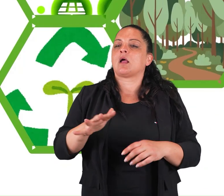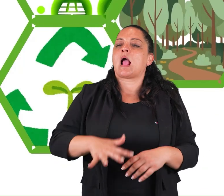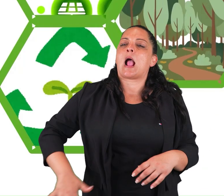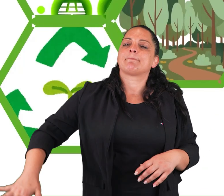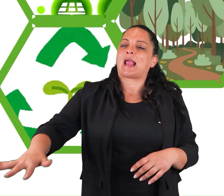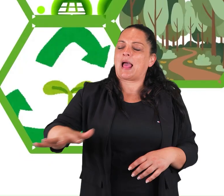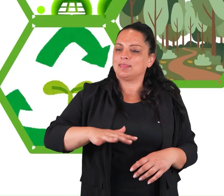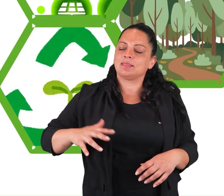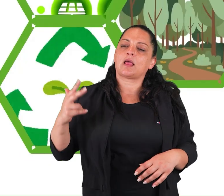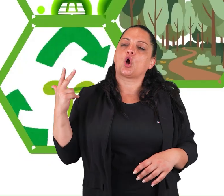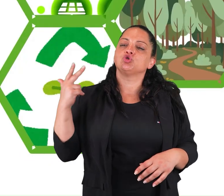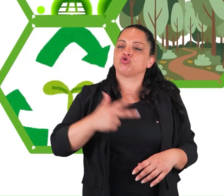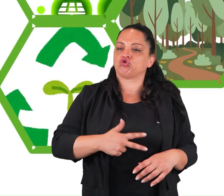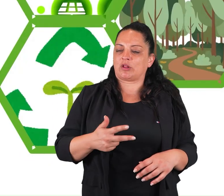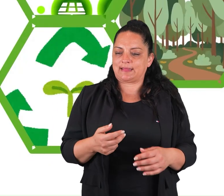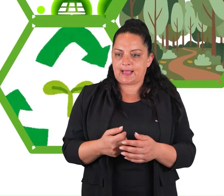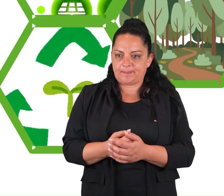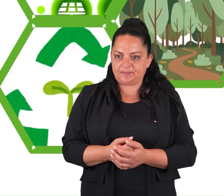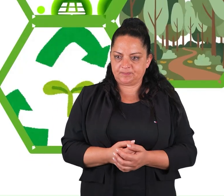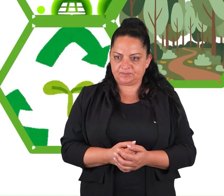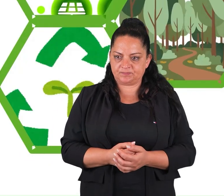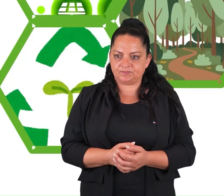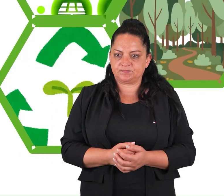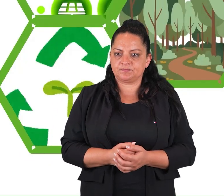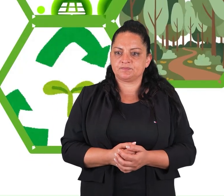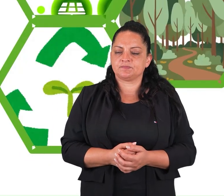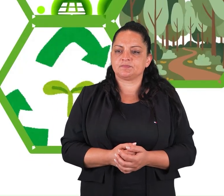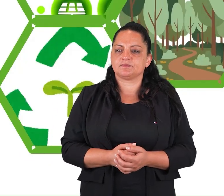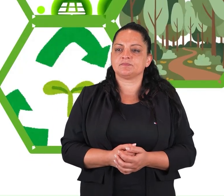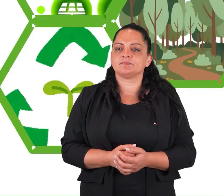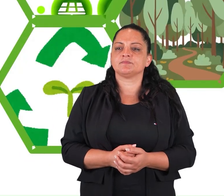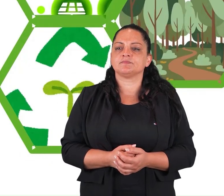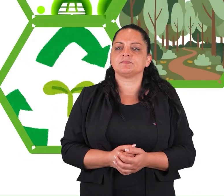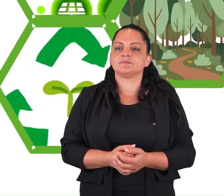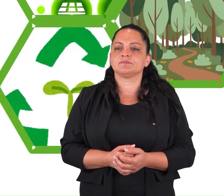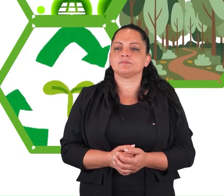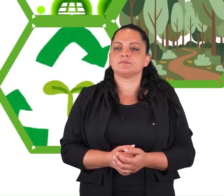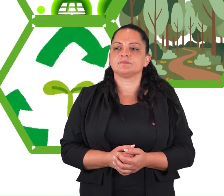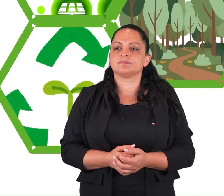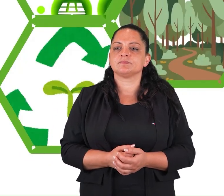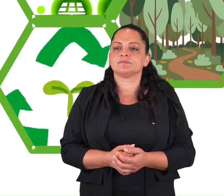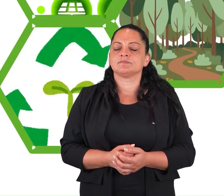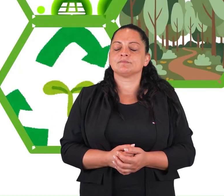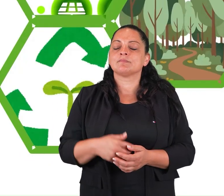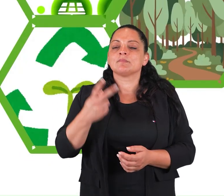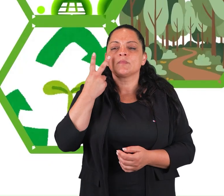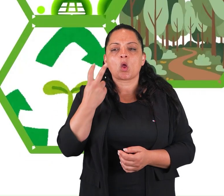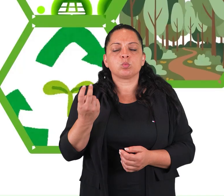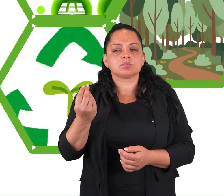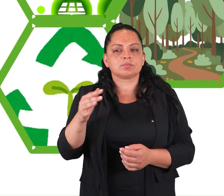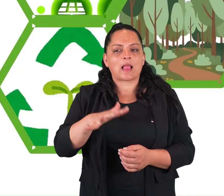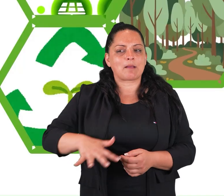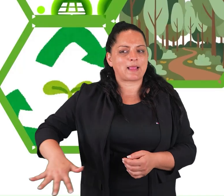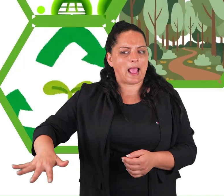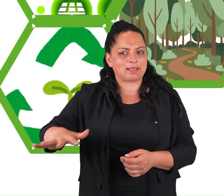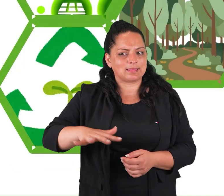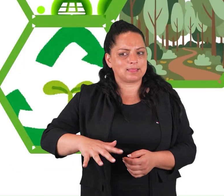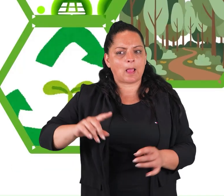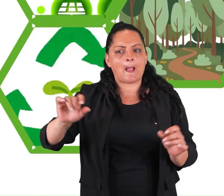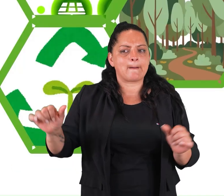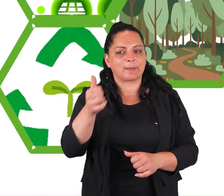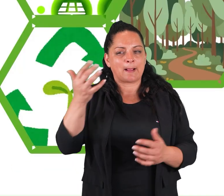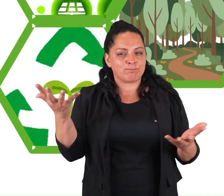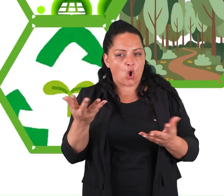three pillars: the economy, environment, and society. About the environment, the number one